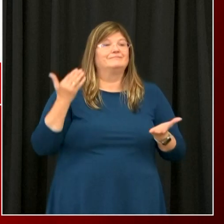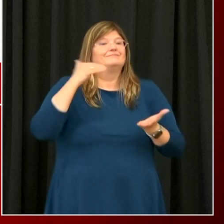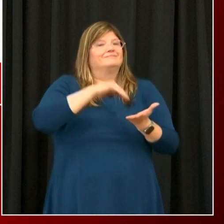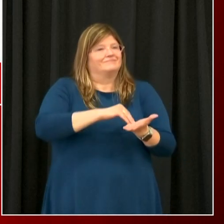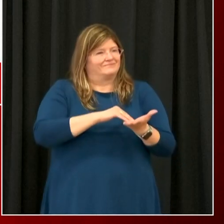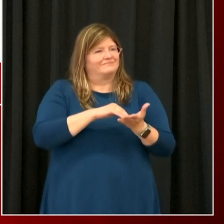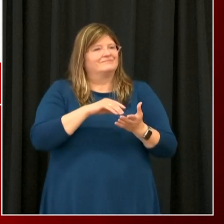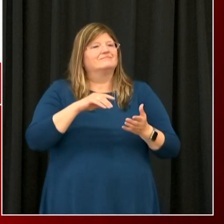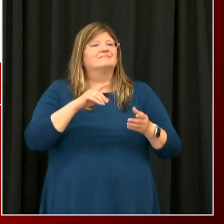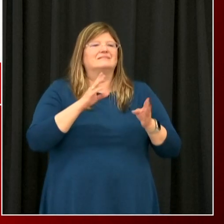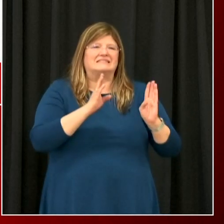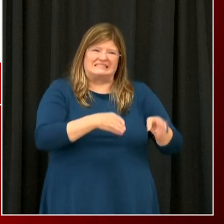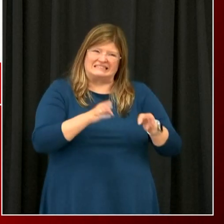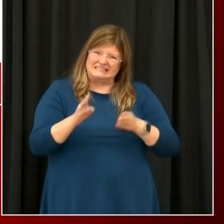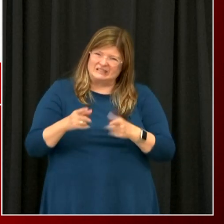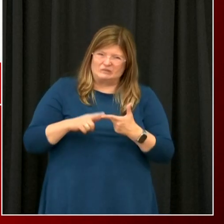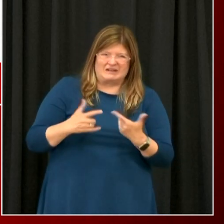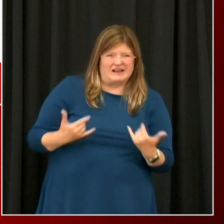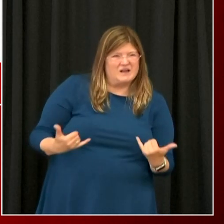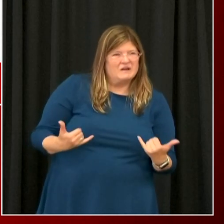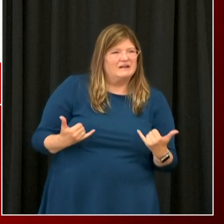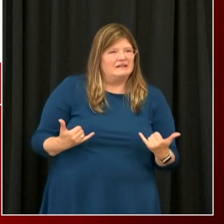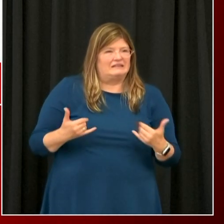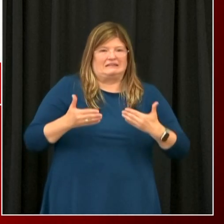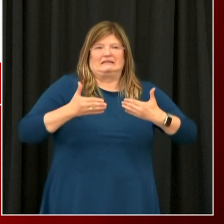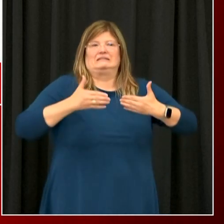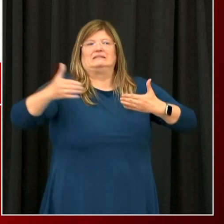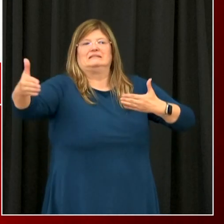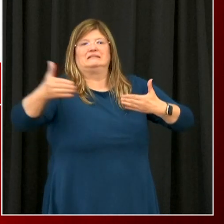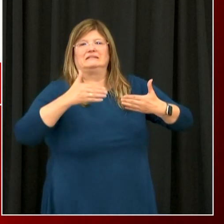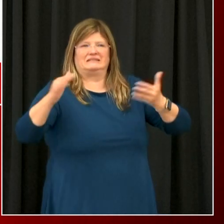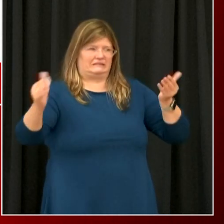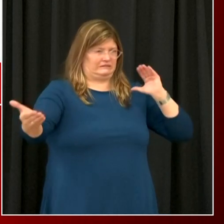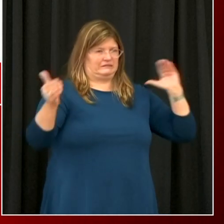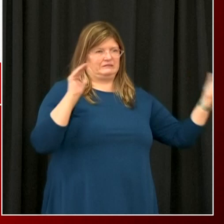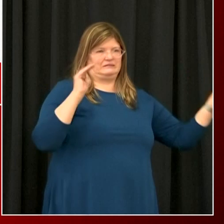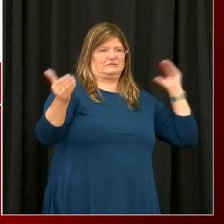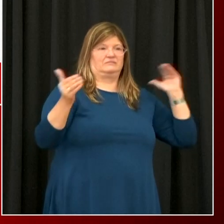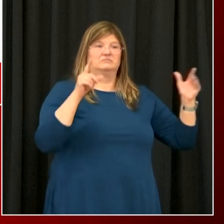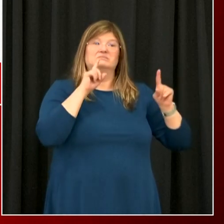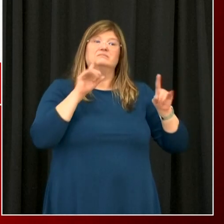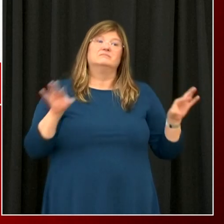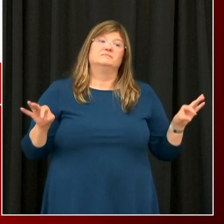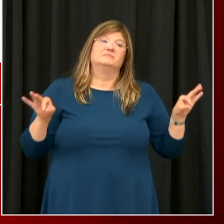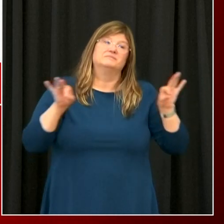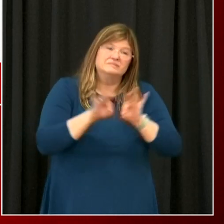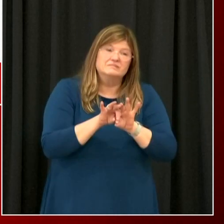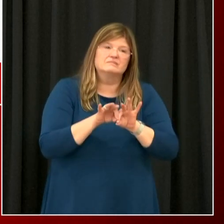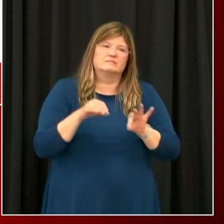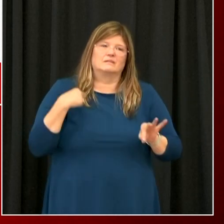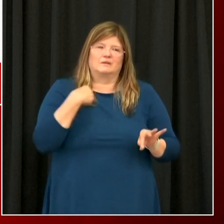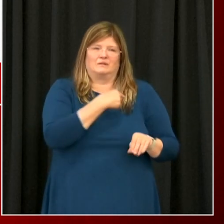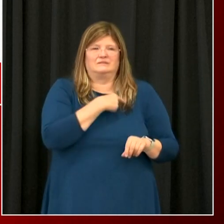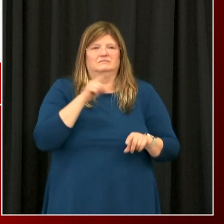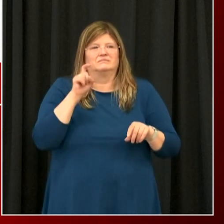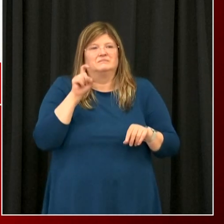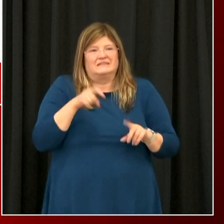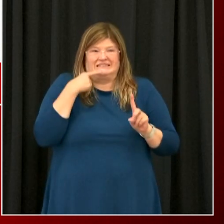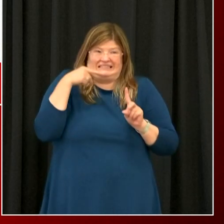today. And it's important to note that we refer to this as a trigger for possible